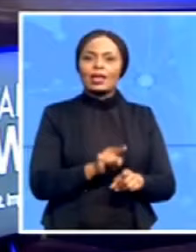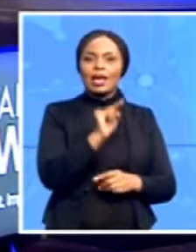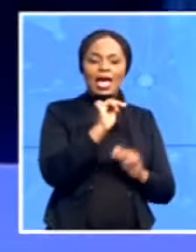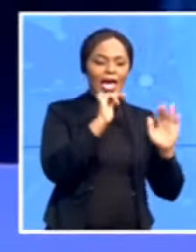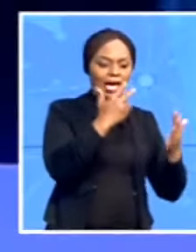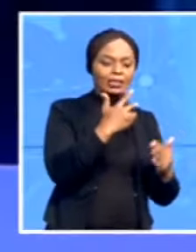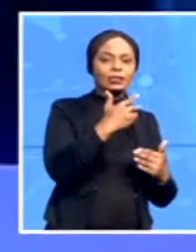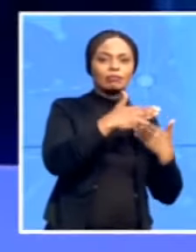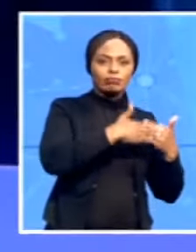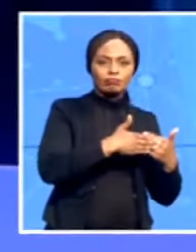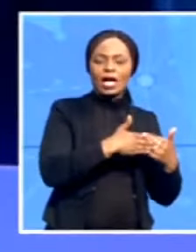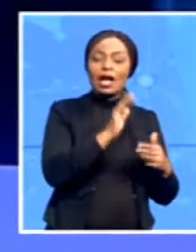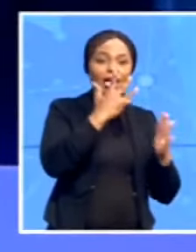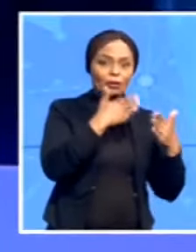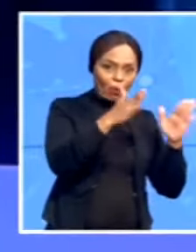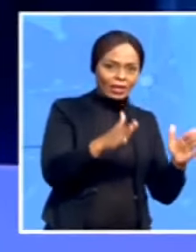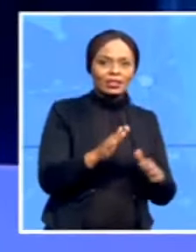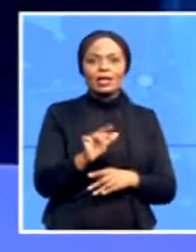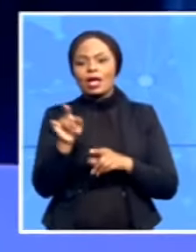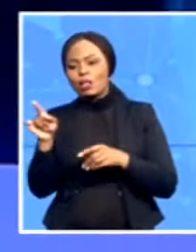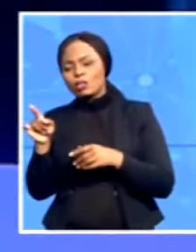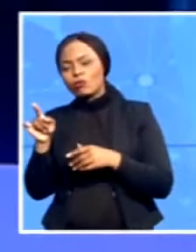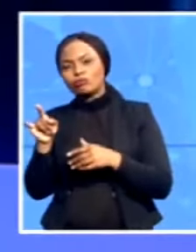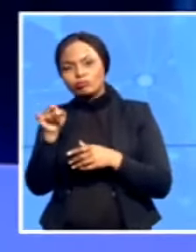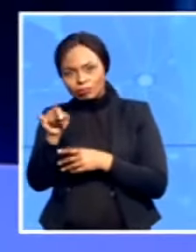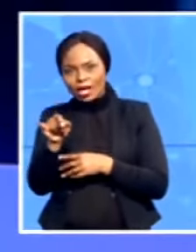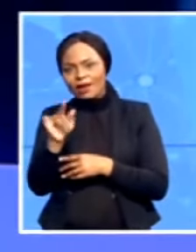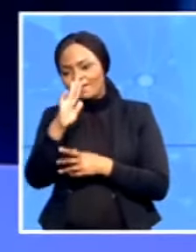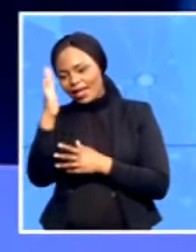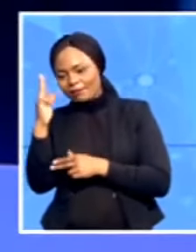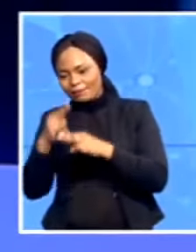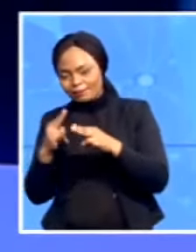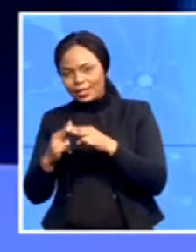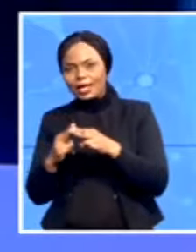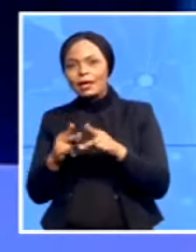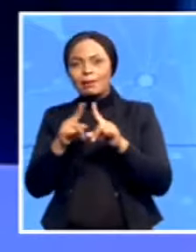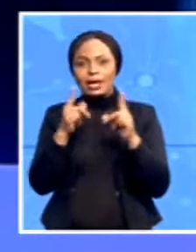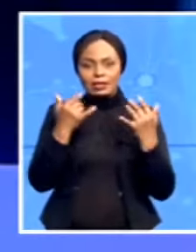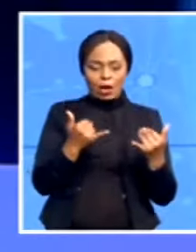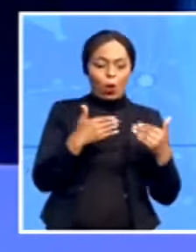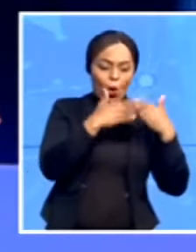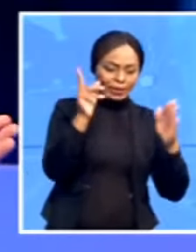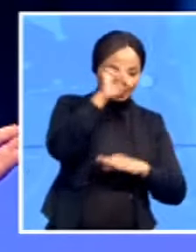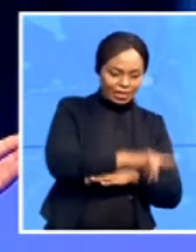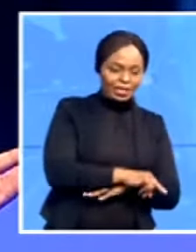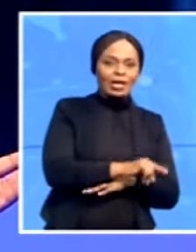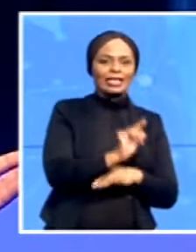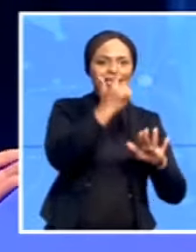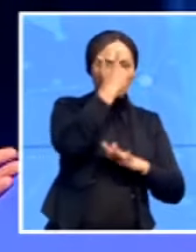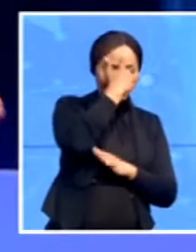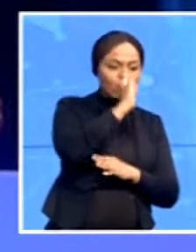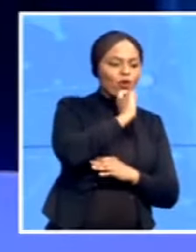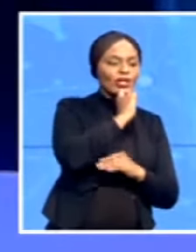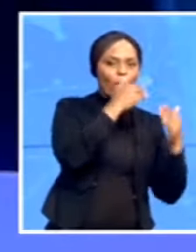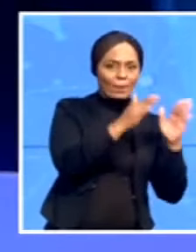viewers caught what just happened a short while ago, but the power cut for a bit. But I guess the reassurance that the IEC gives